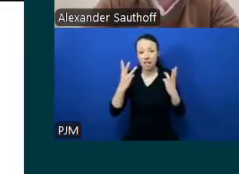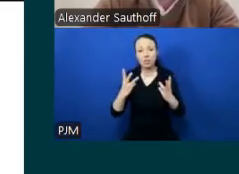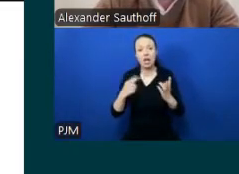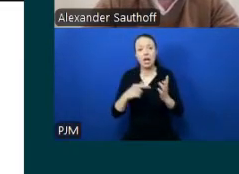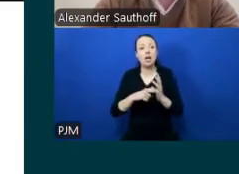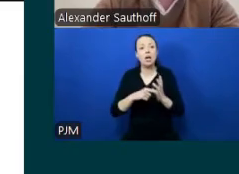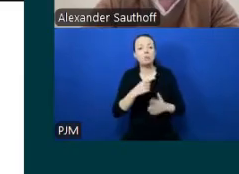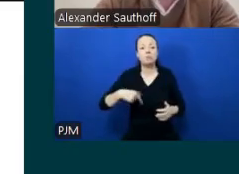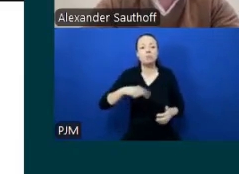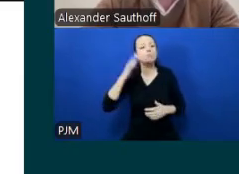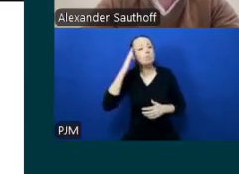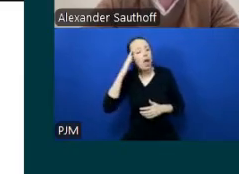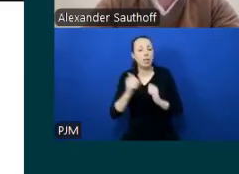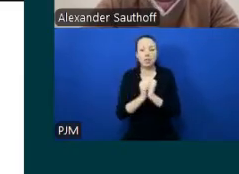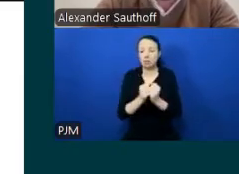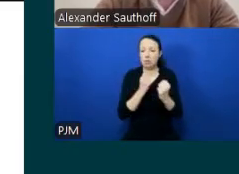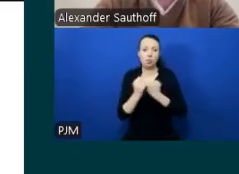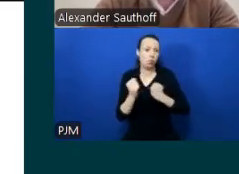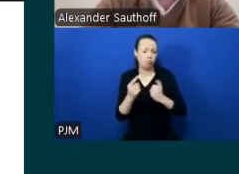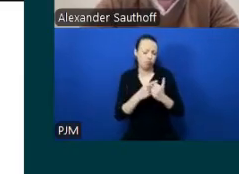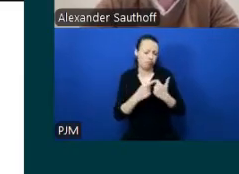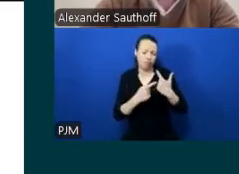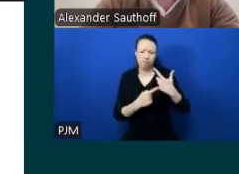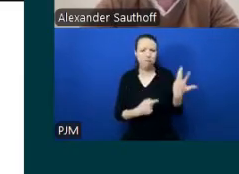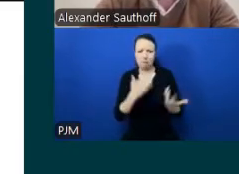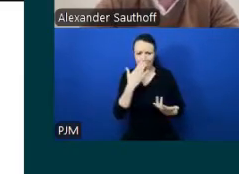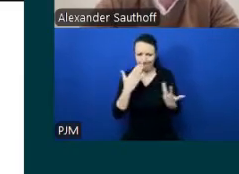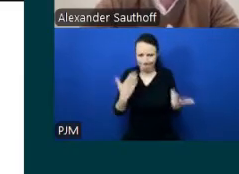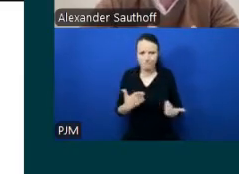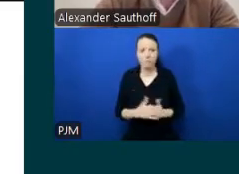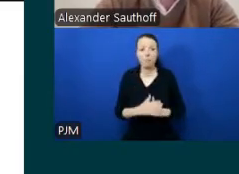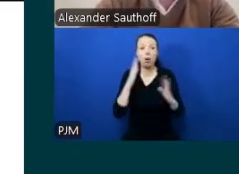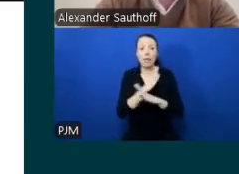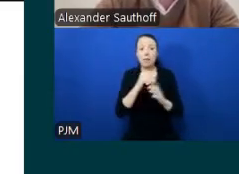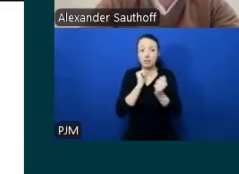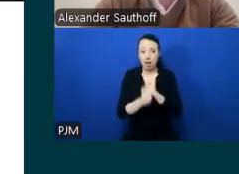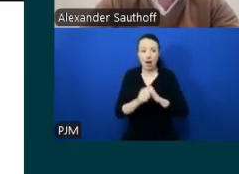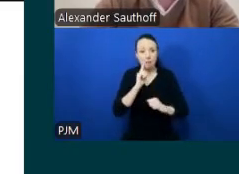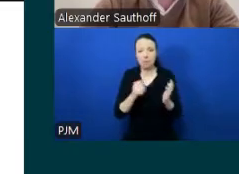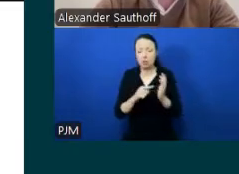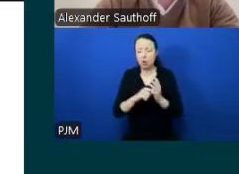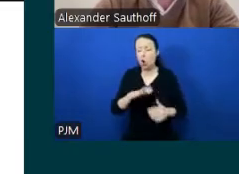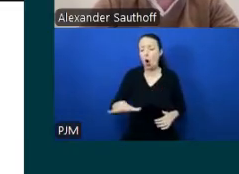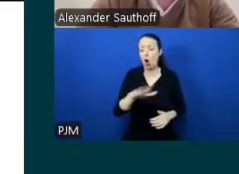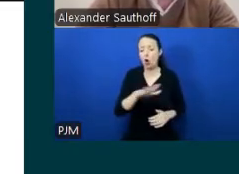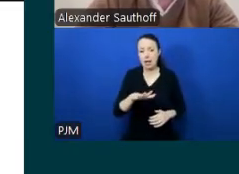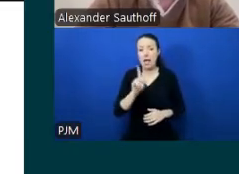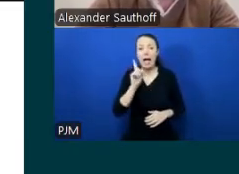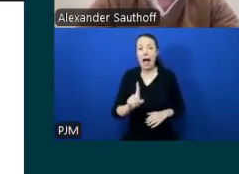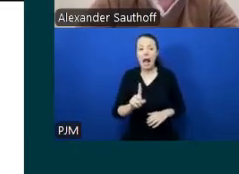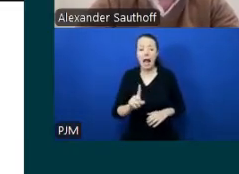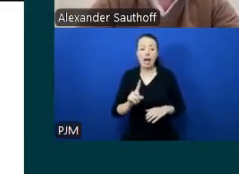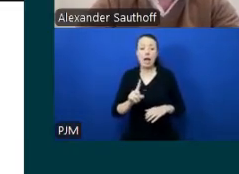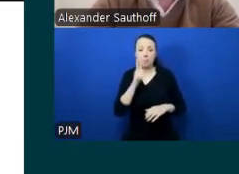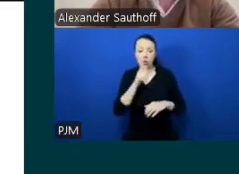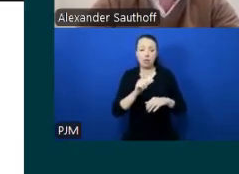facing. Climate change is a global phenomenon, as it was said, but its impacts are especially visible in